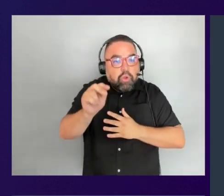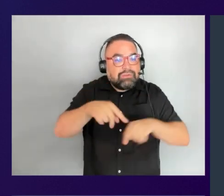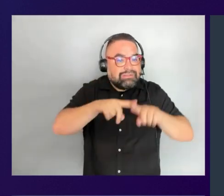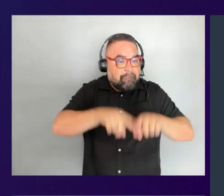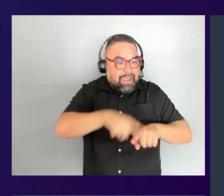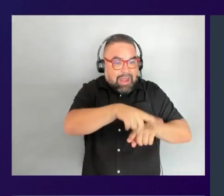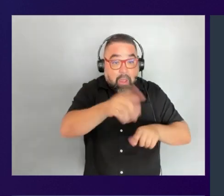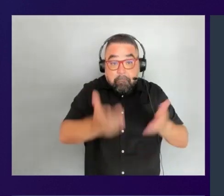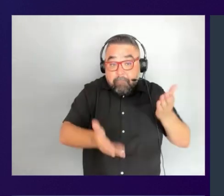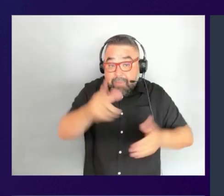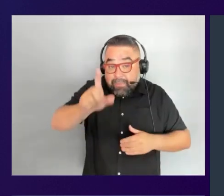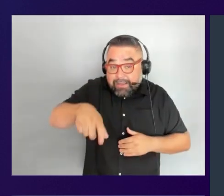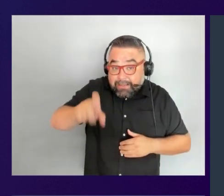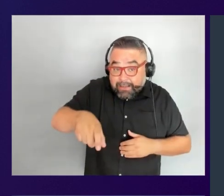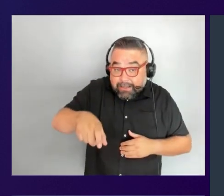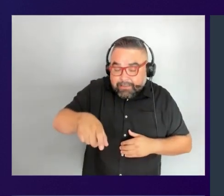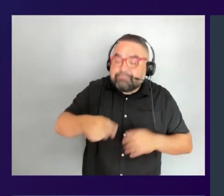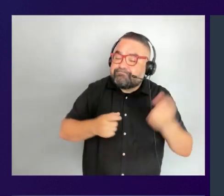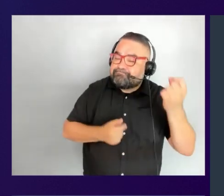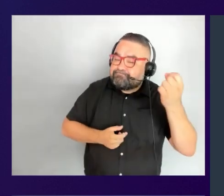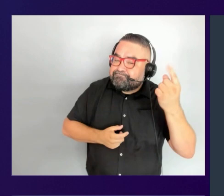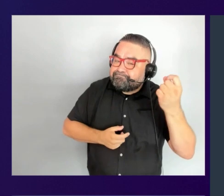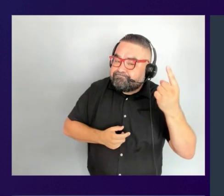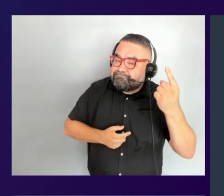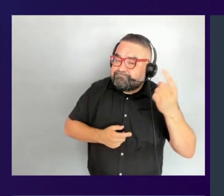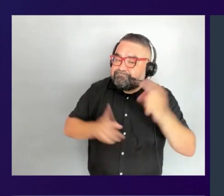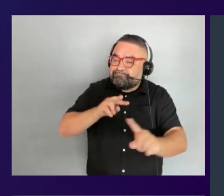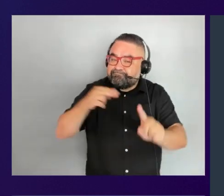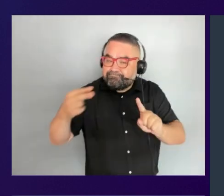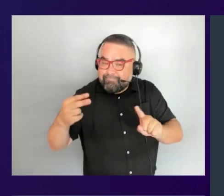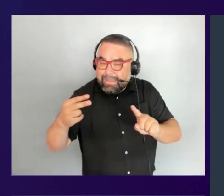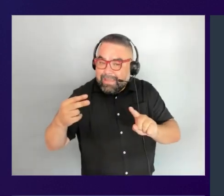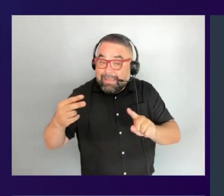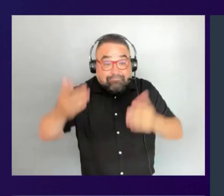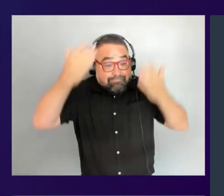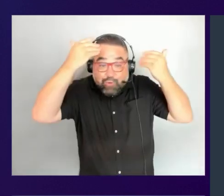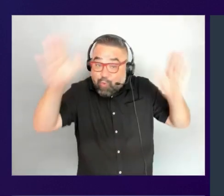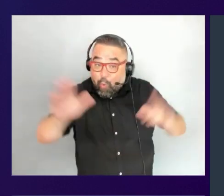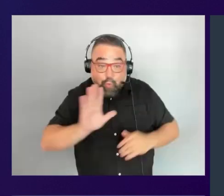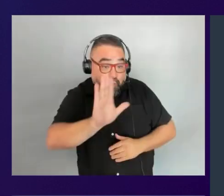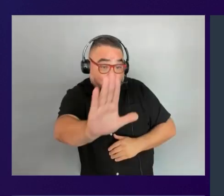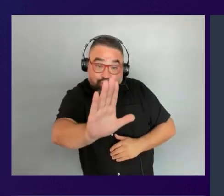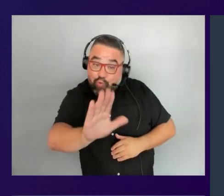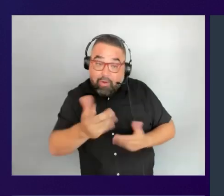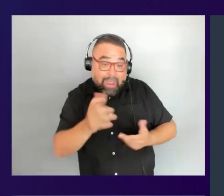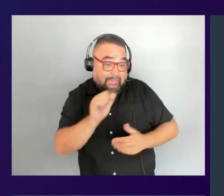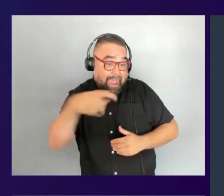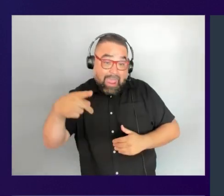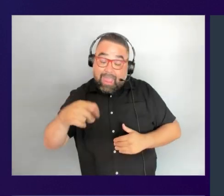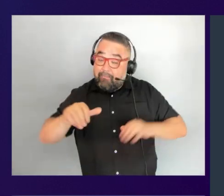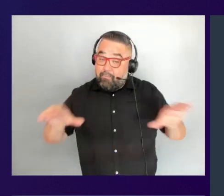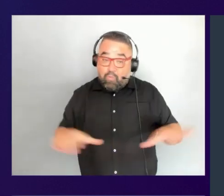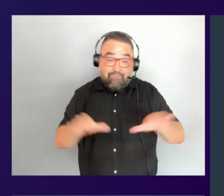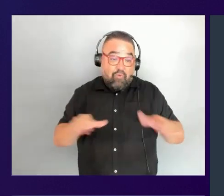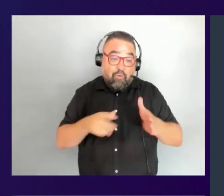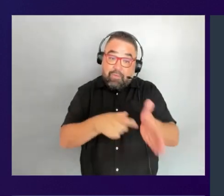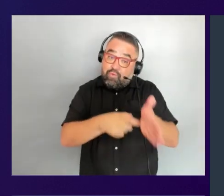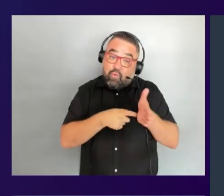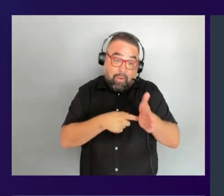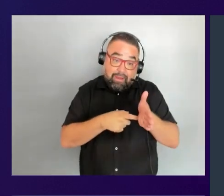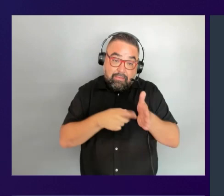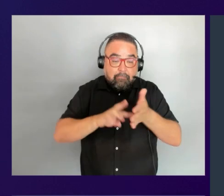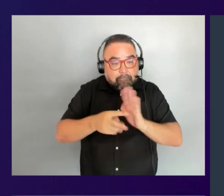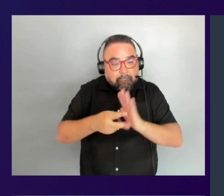here, there's a catch. In most cases, you don't know your application's performance requirements. So if you have a workload